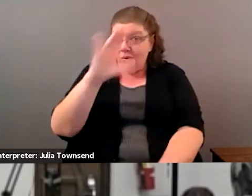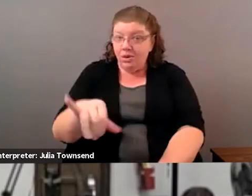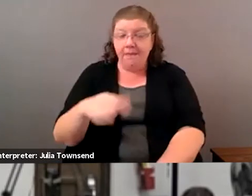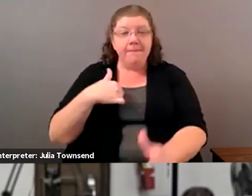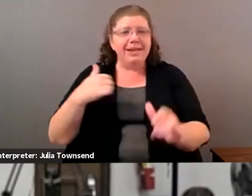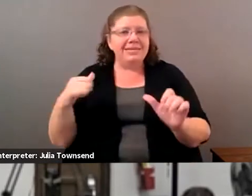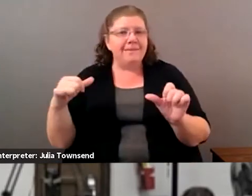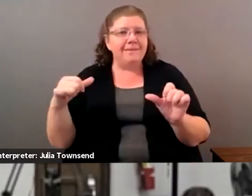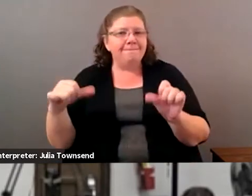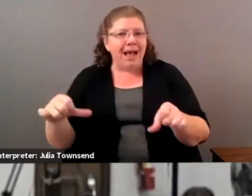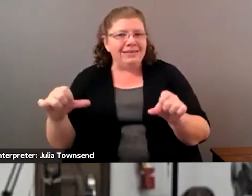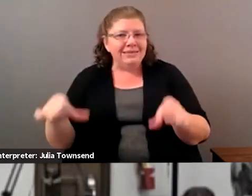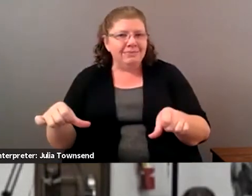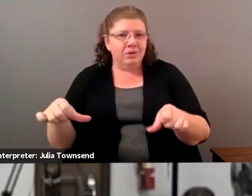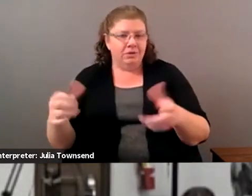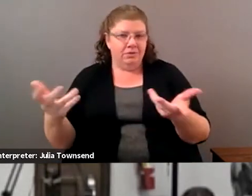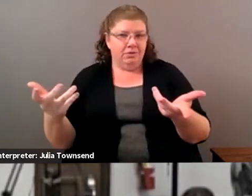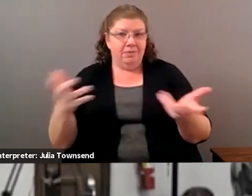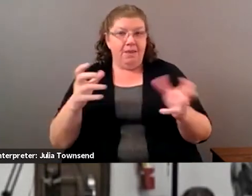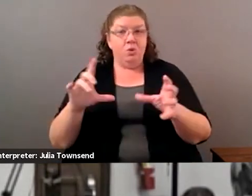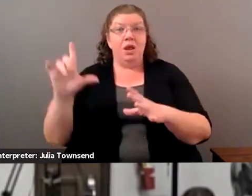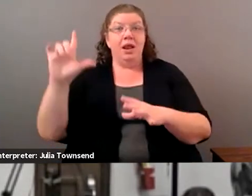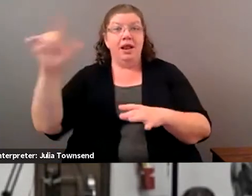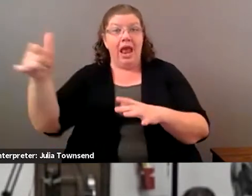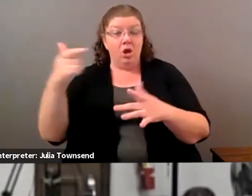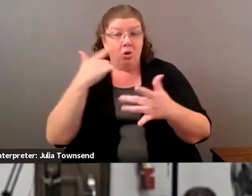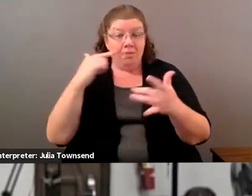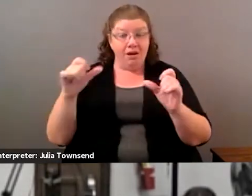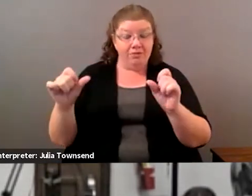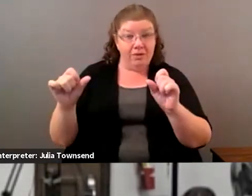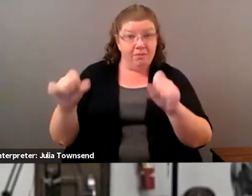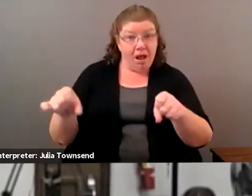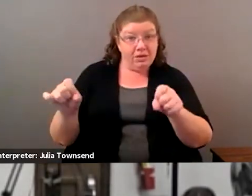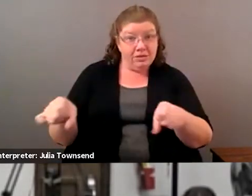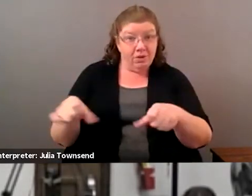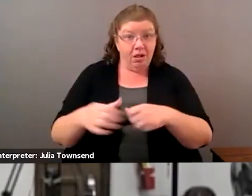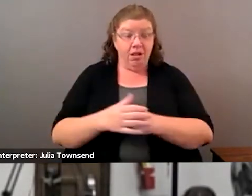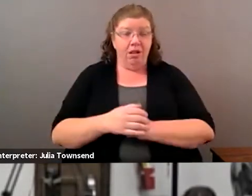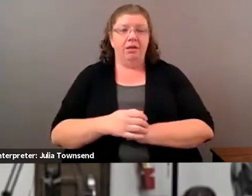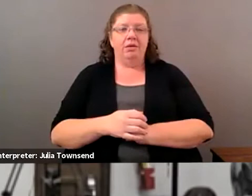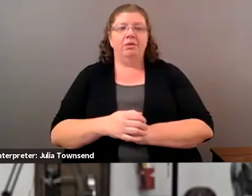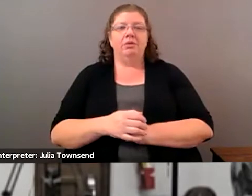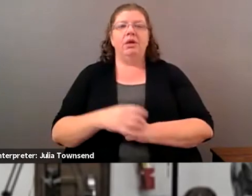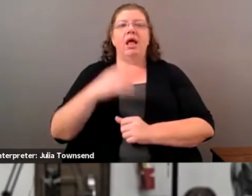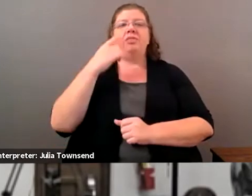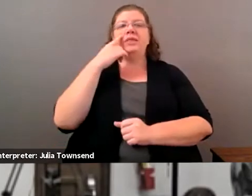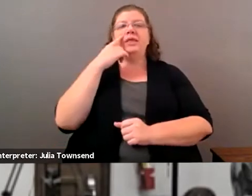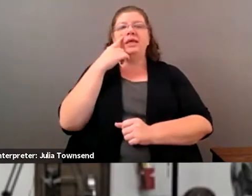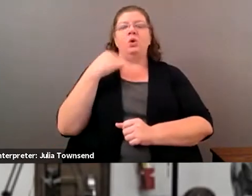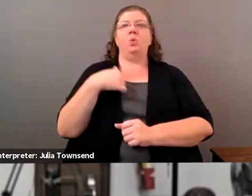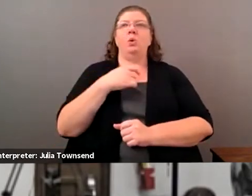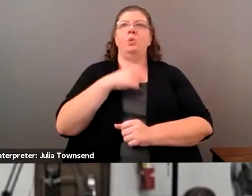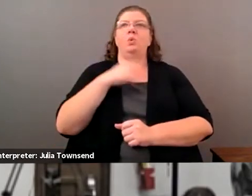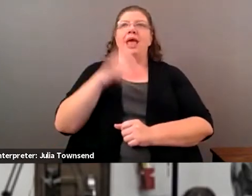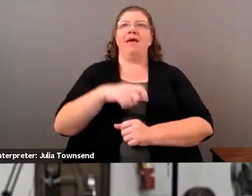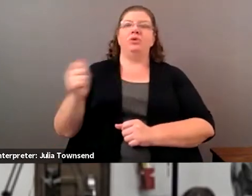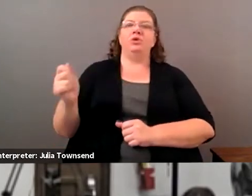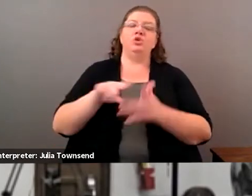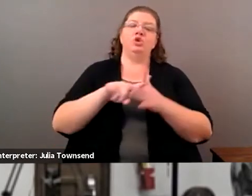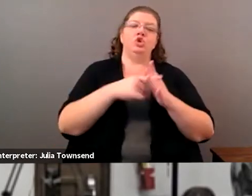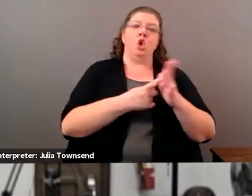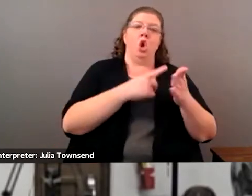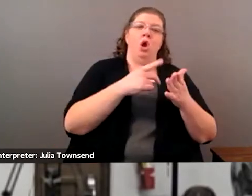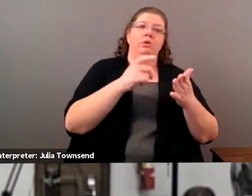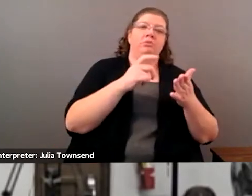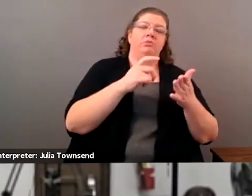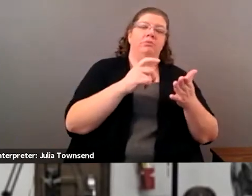it? And we may have to do it later, but is it possible to do that? I think that we would have to go back to the drawing board to do so. We would